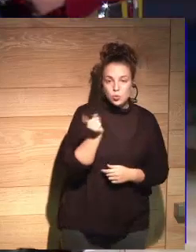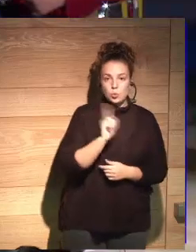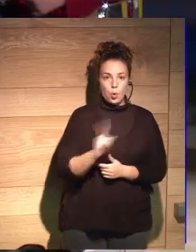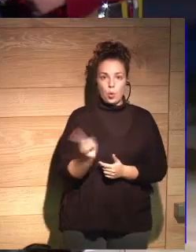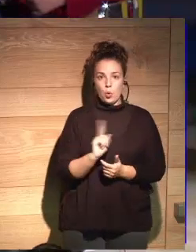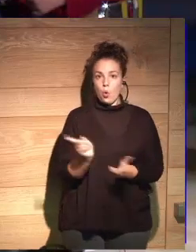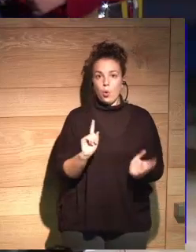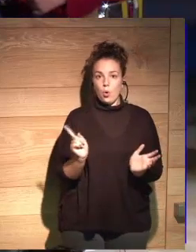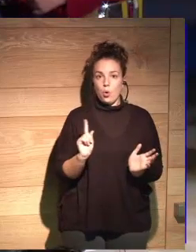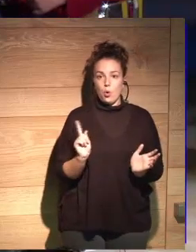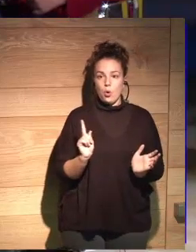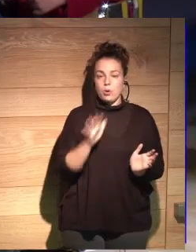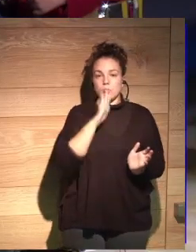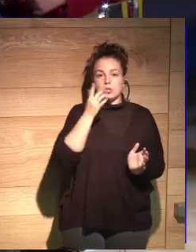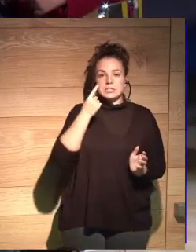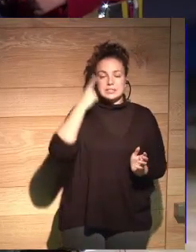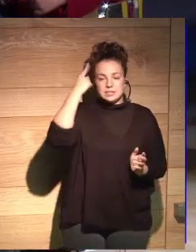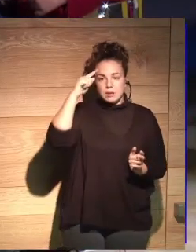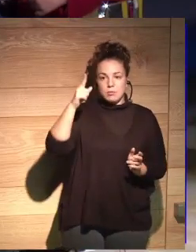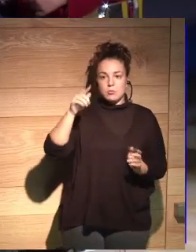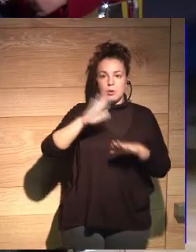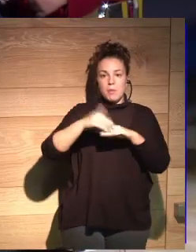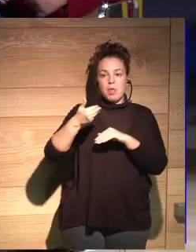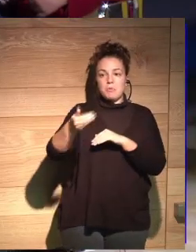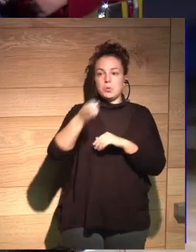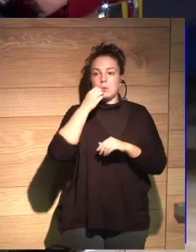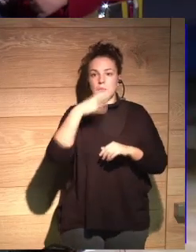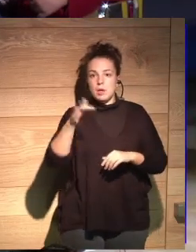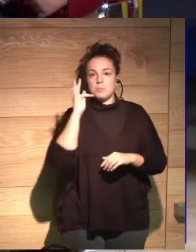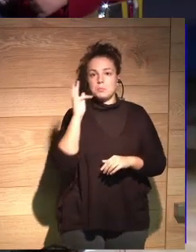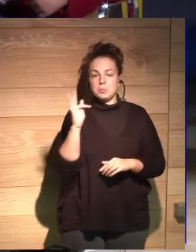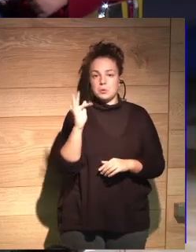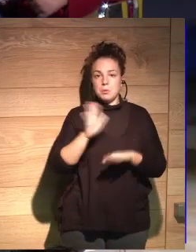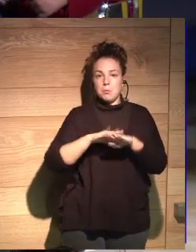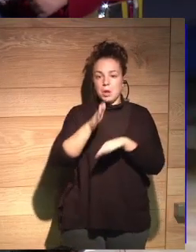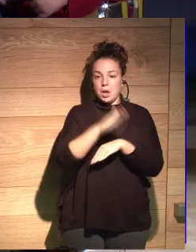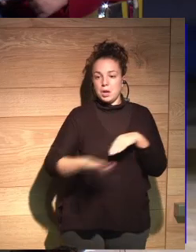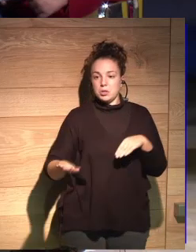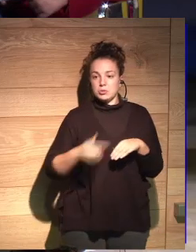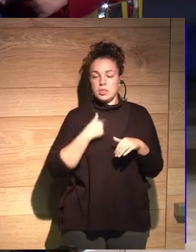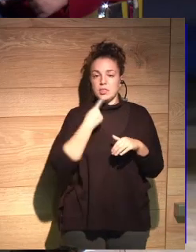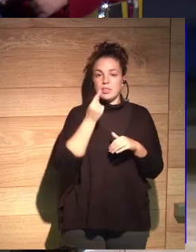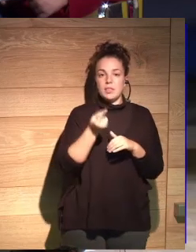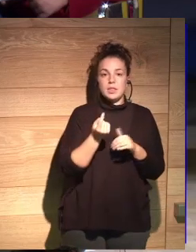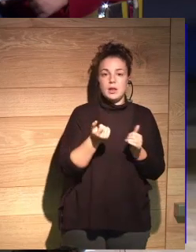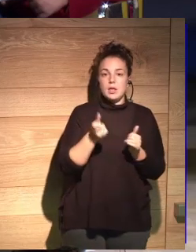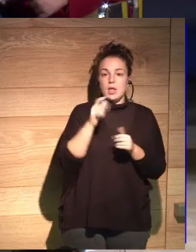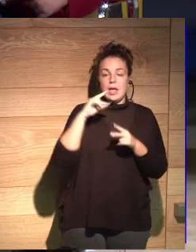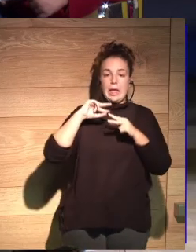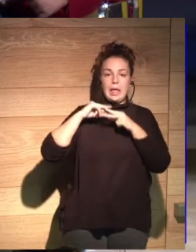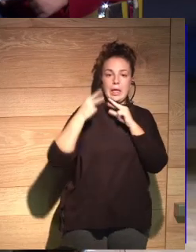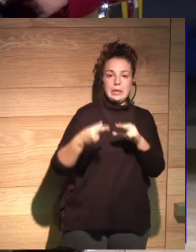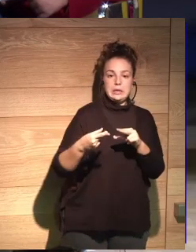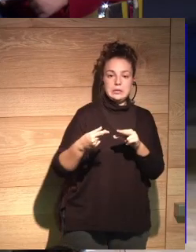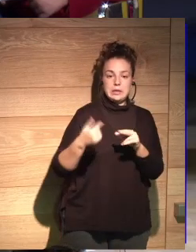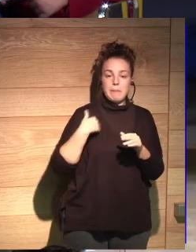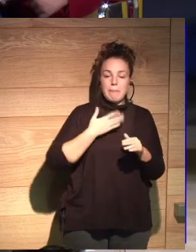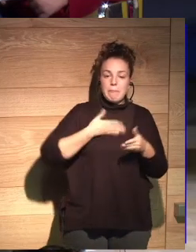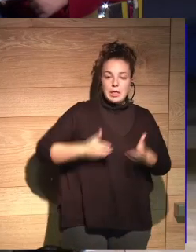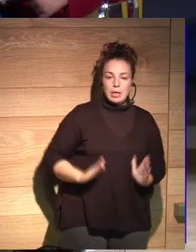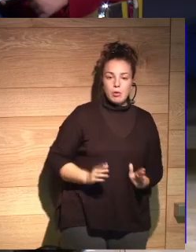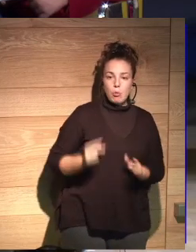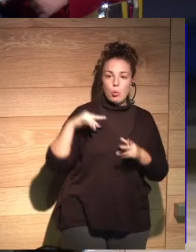goes in. I think we're right in saying nobody should determine what genes my child has, but if we just randomize it, we're